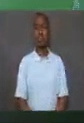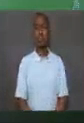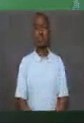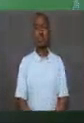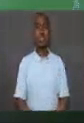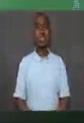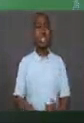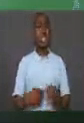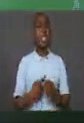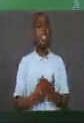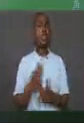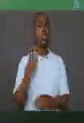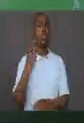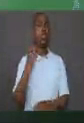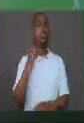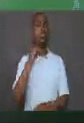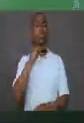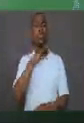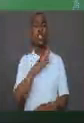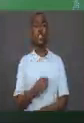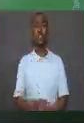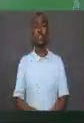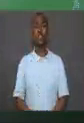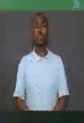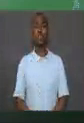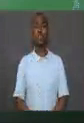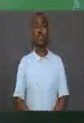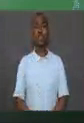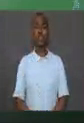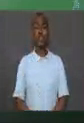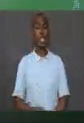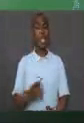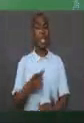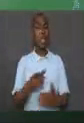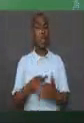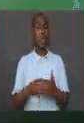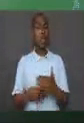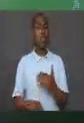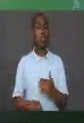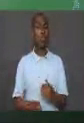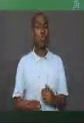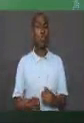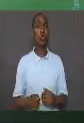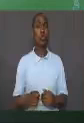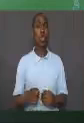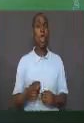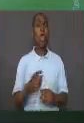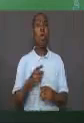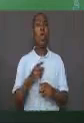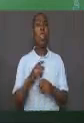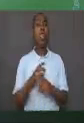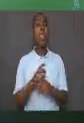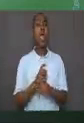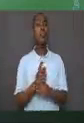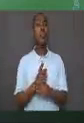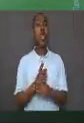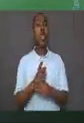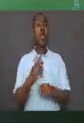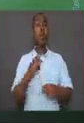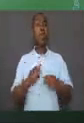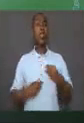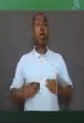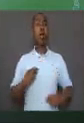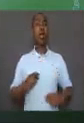Both carbon dioxide and urea are produced through the natural metabolic